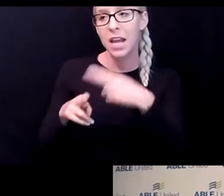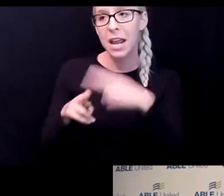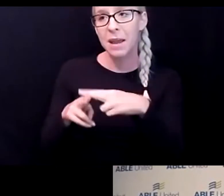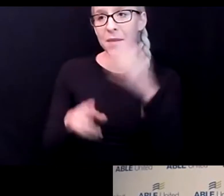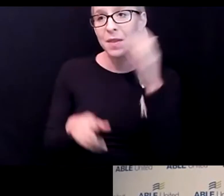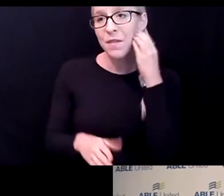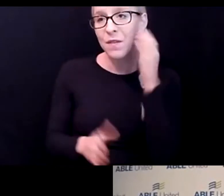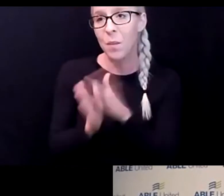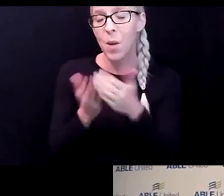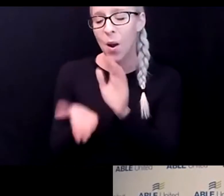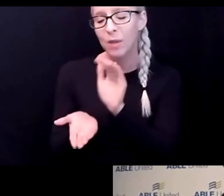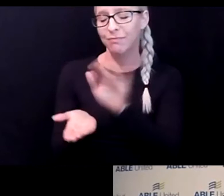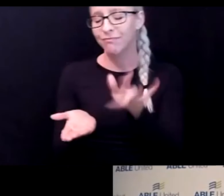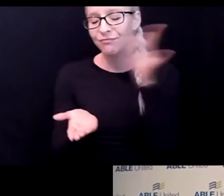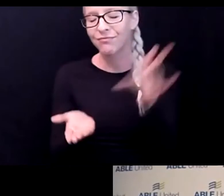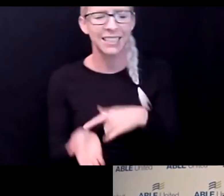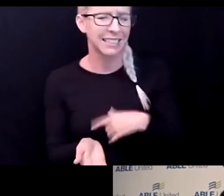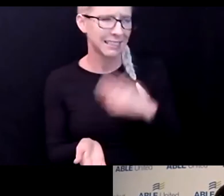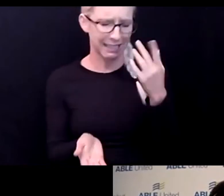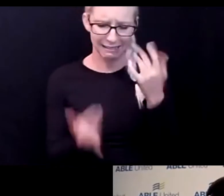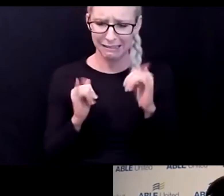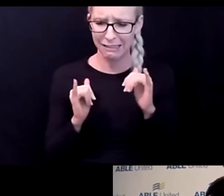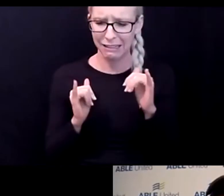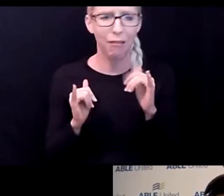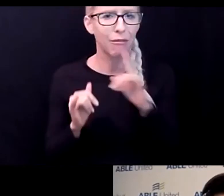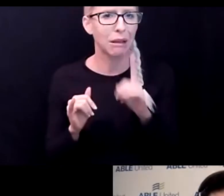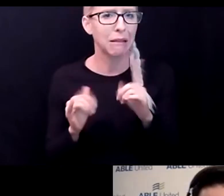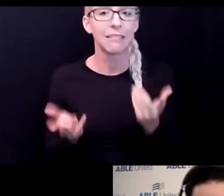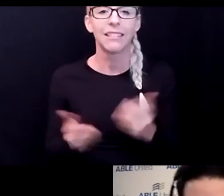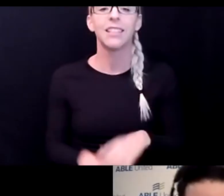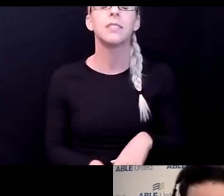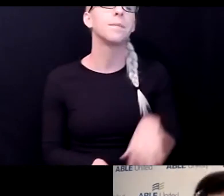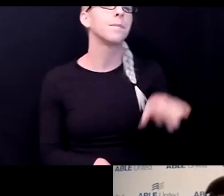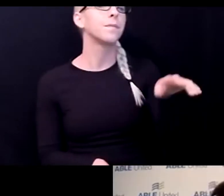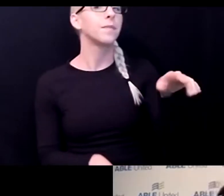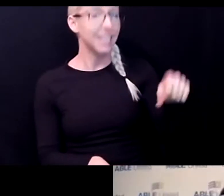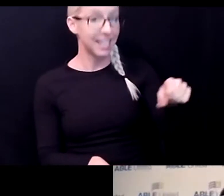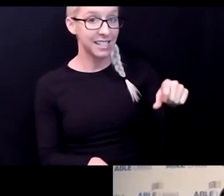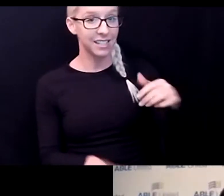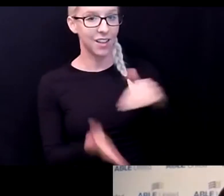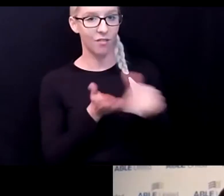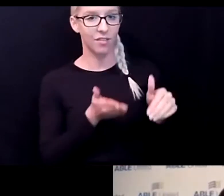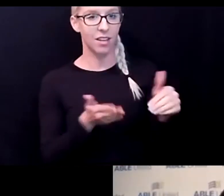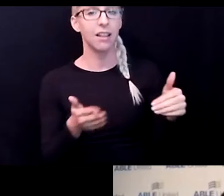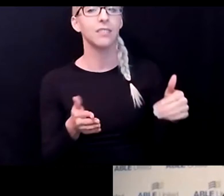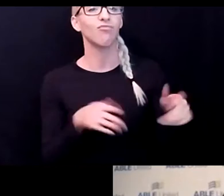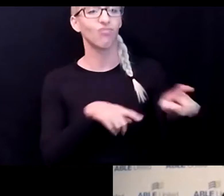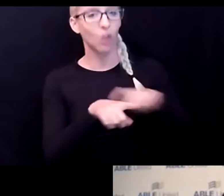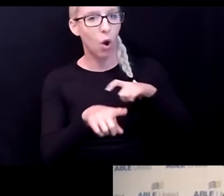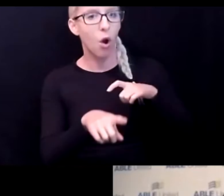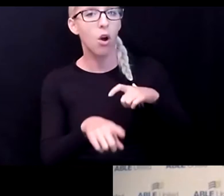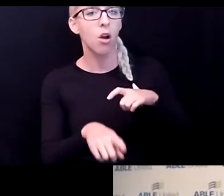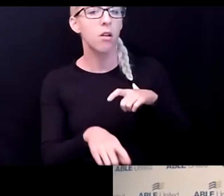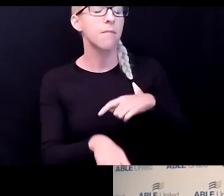but I saw it, point, because I think I get calls all the time, someone asking me, I need to do a